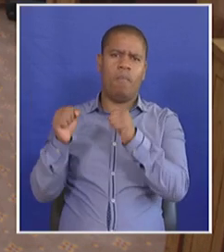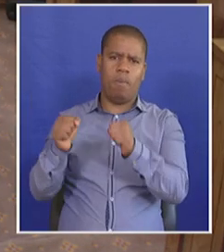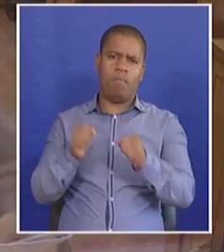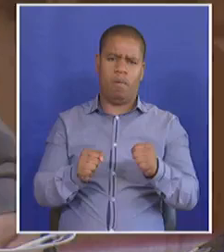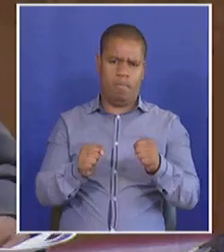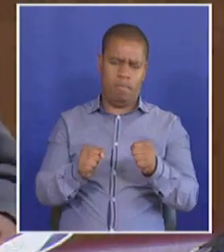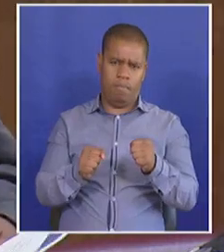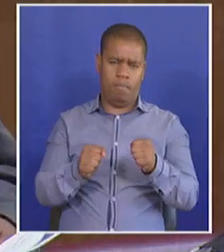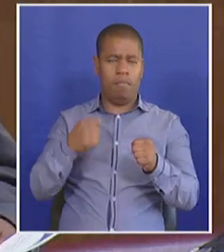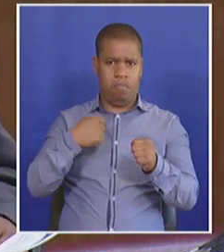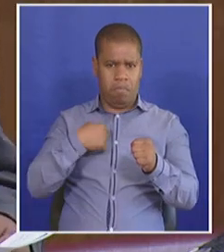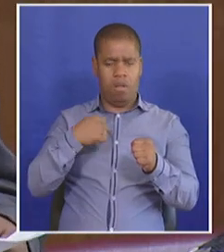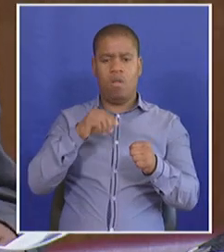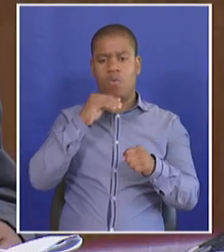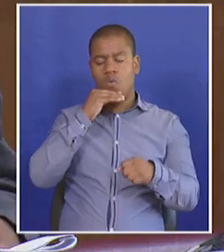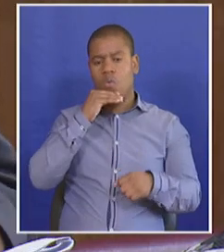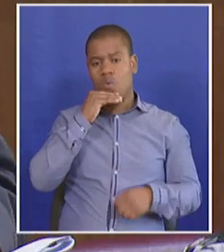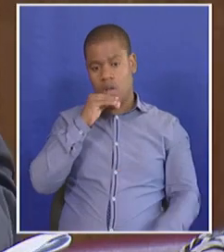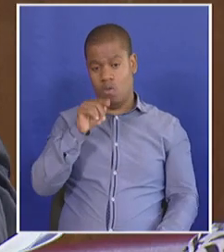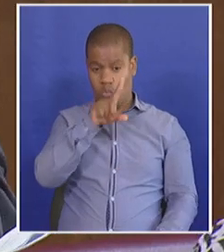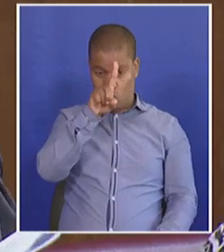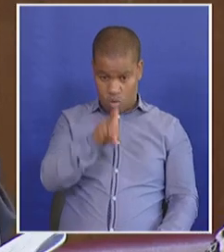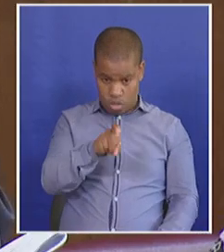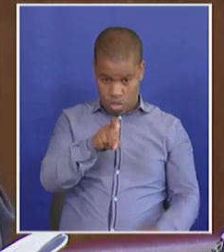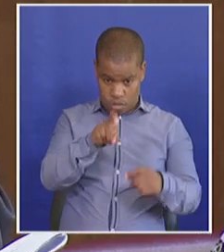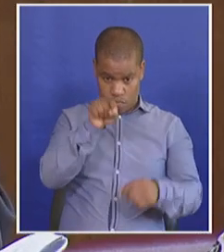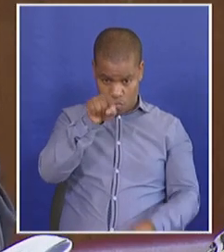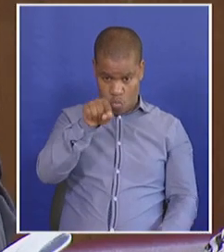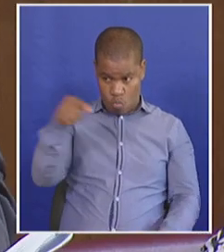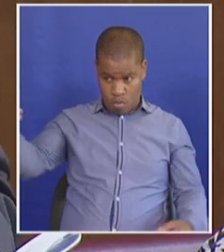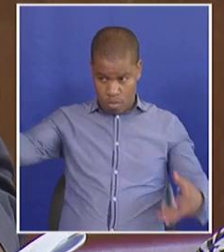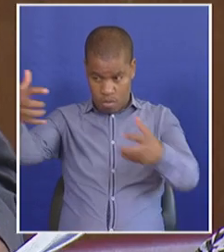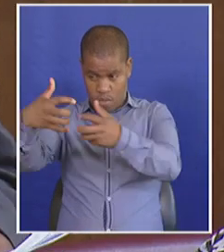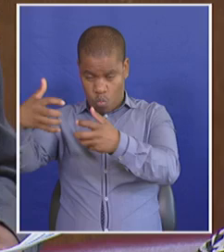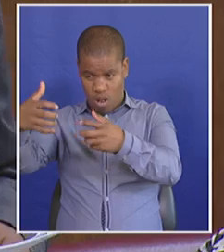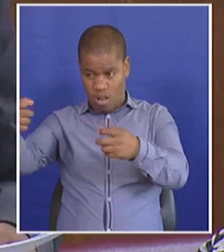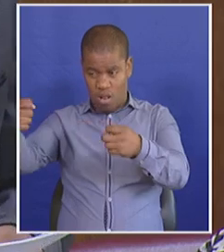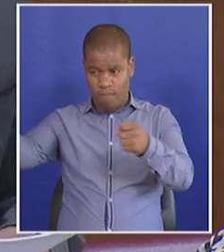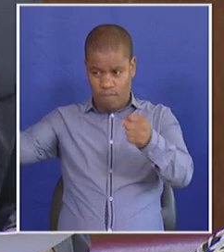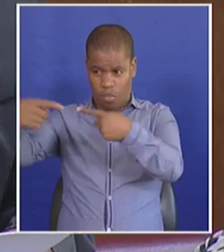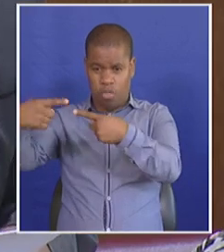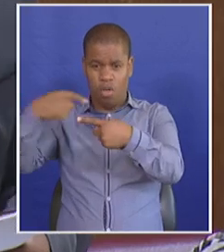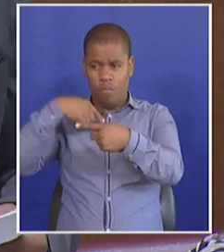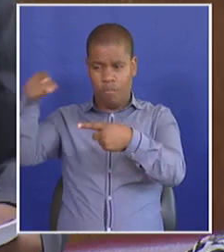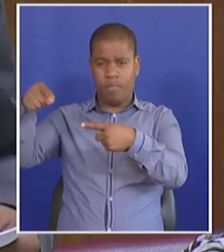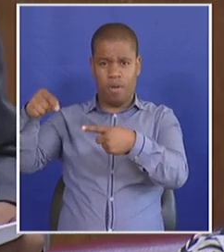the question won't interfere with evidence before the court. I'd like to know